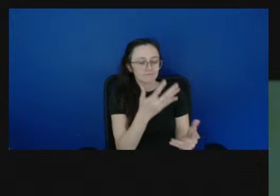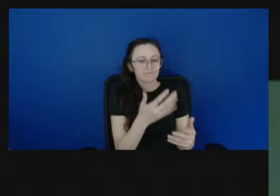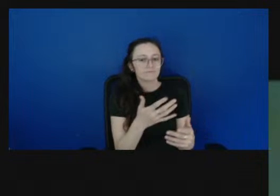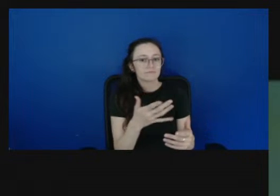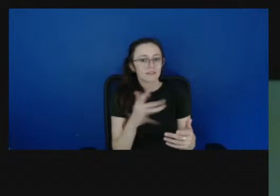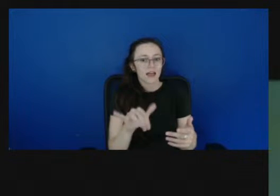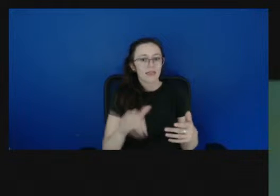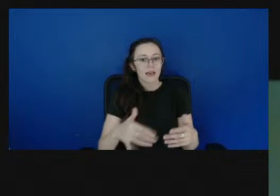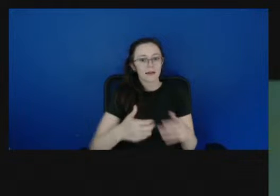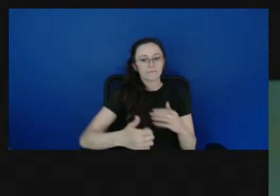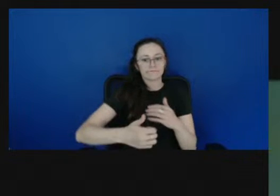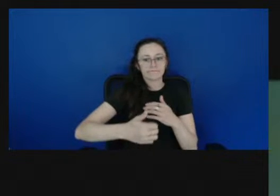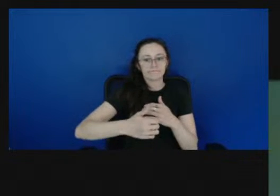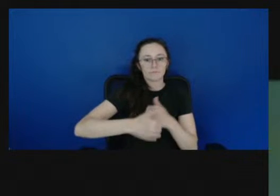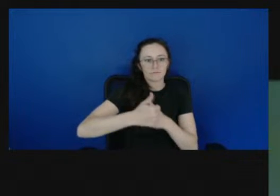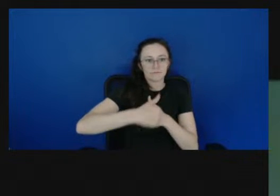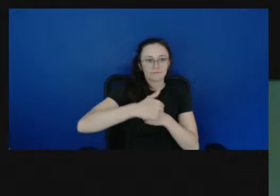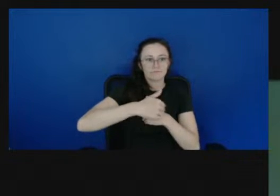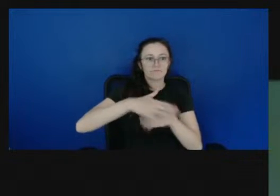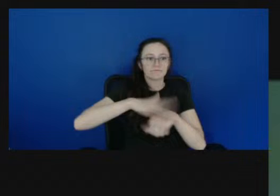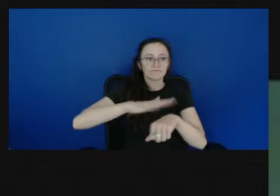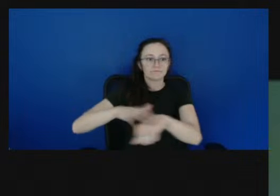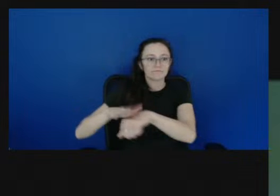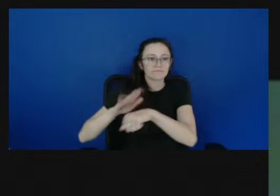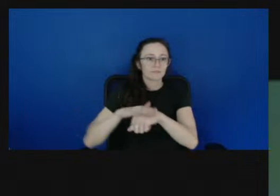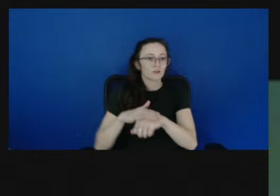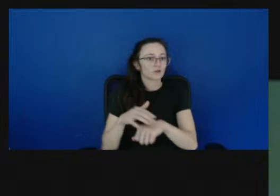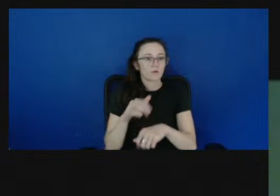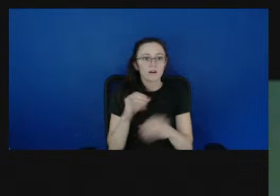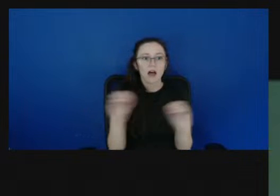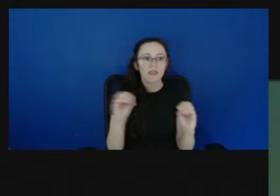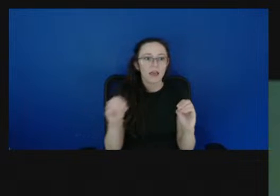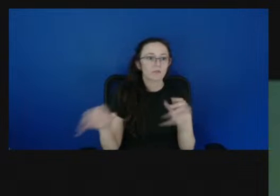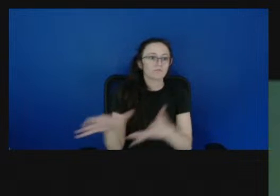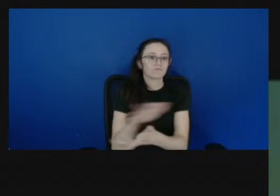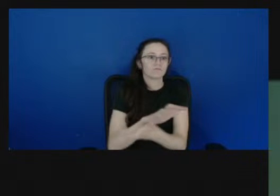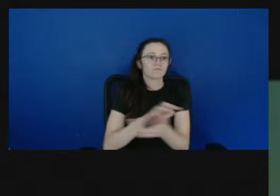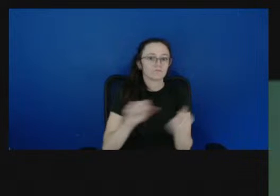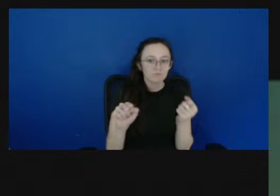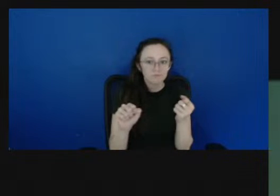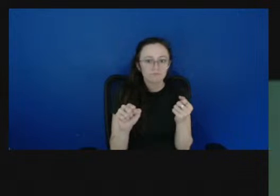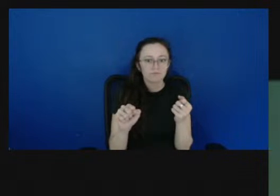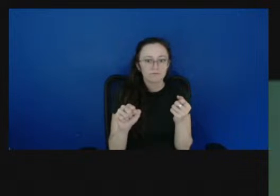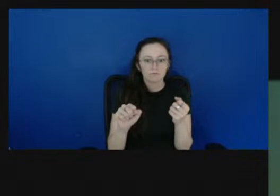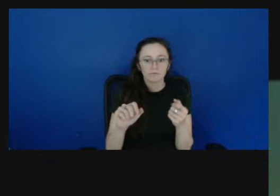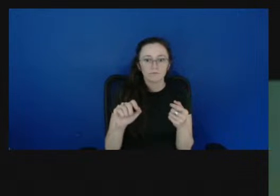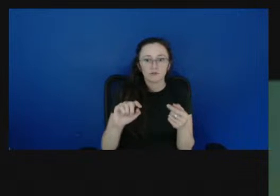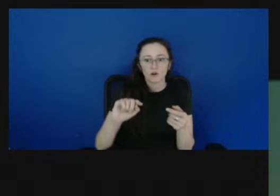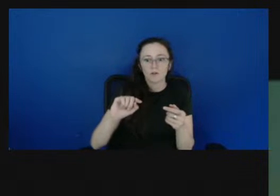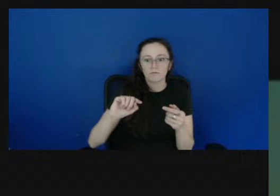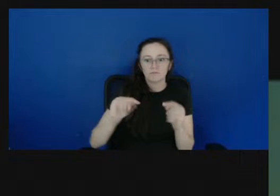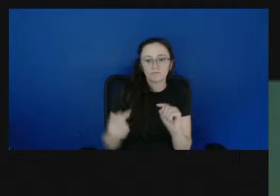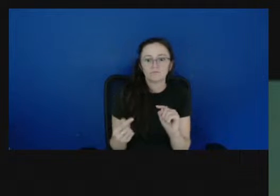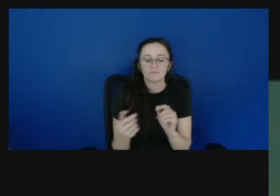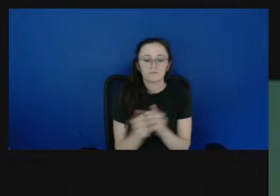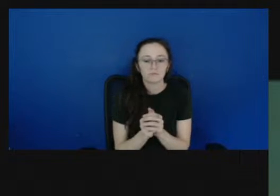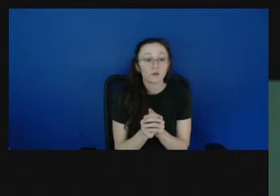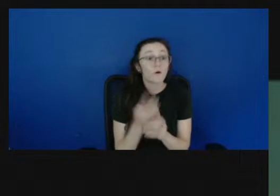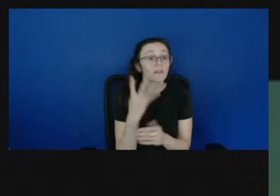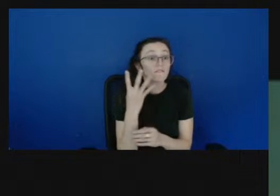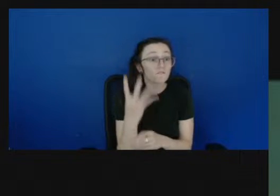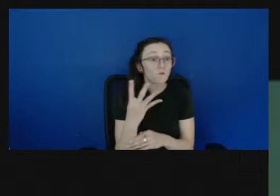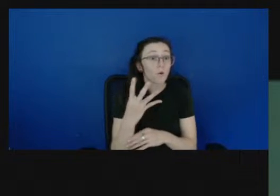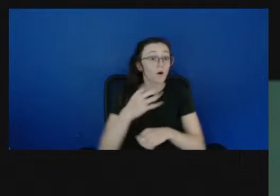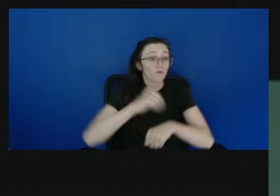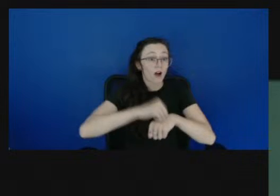And on that day, HVO observers recorded three explosive episodes, 4 rockfalls, 3